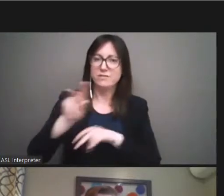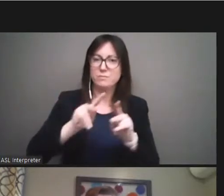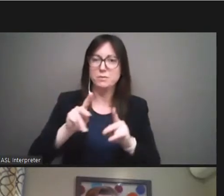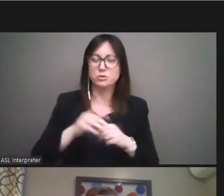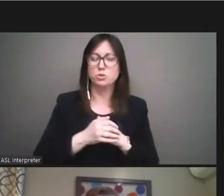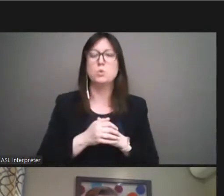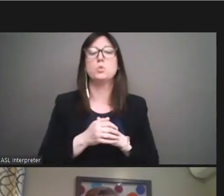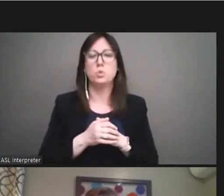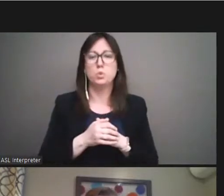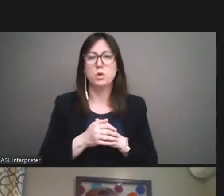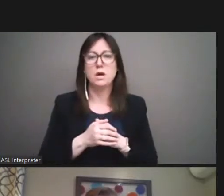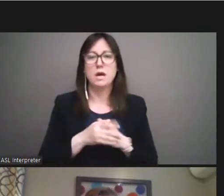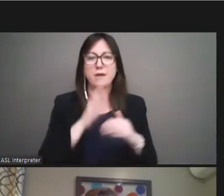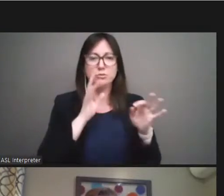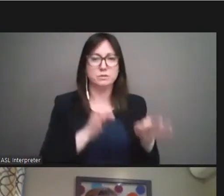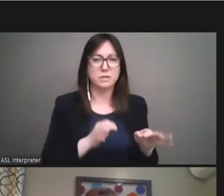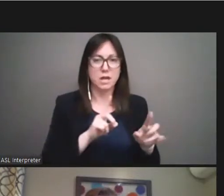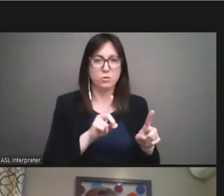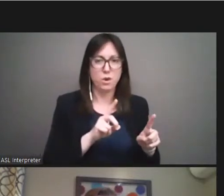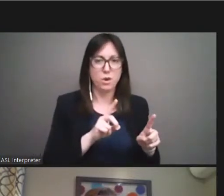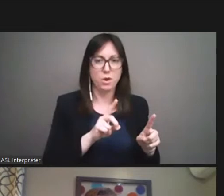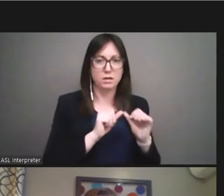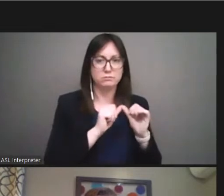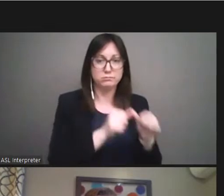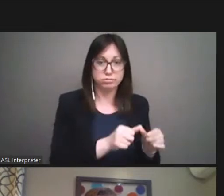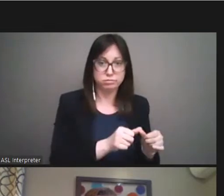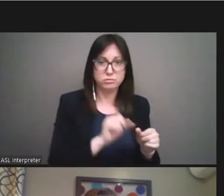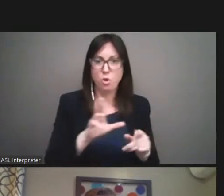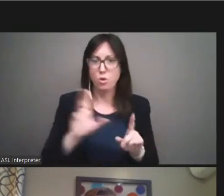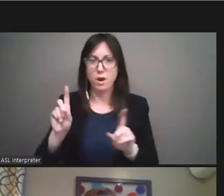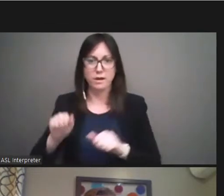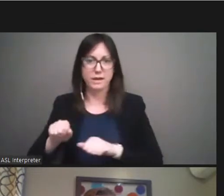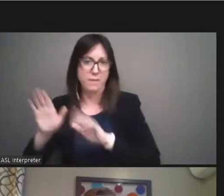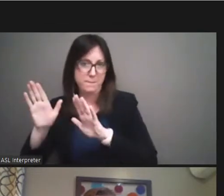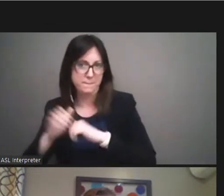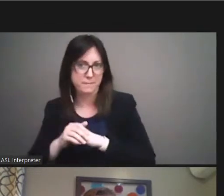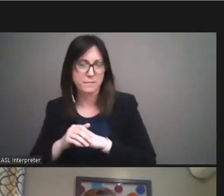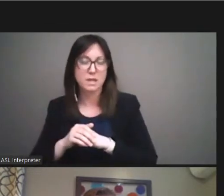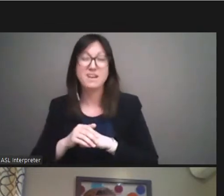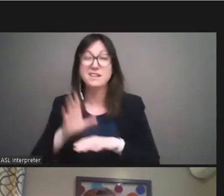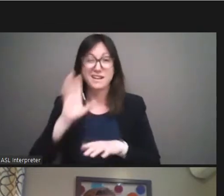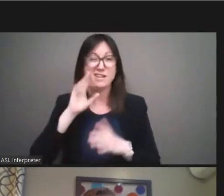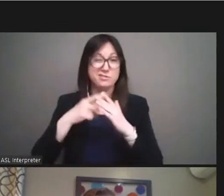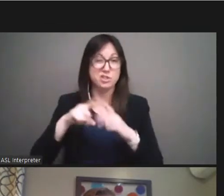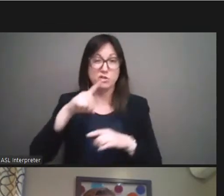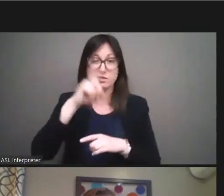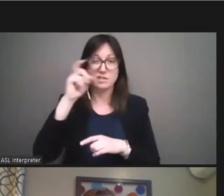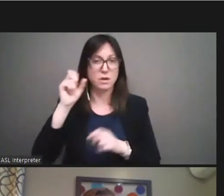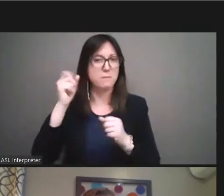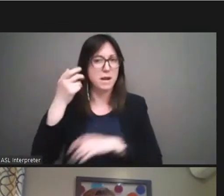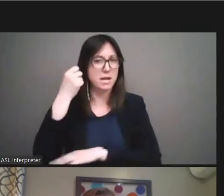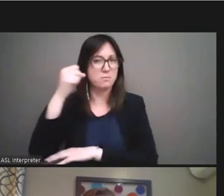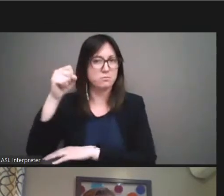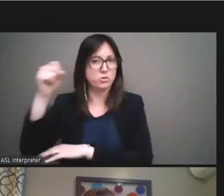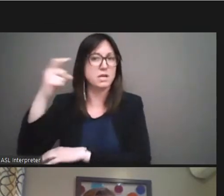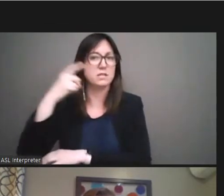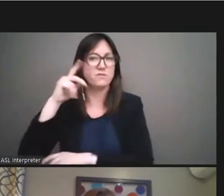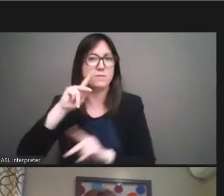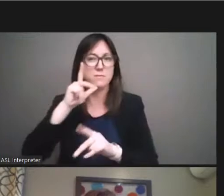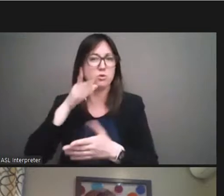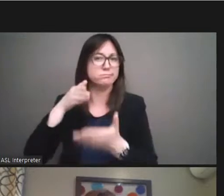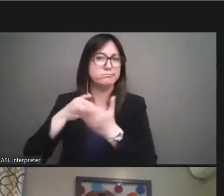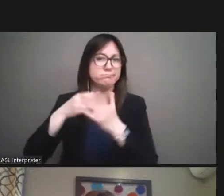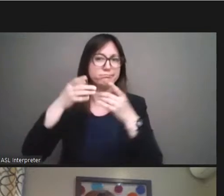of the pandemic, and I know where I was in the summertime, there was like anti-masking protests. I was in Calgary at that